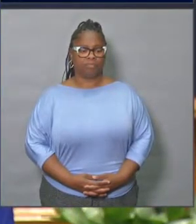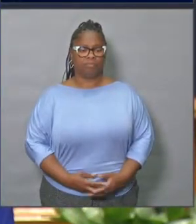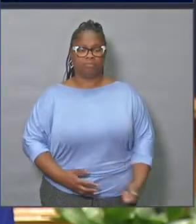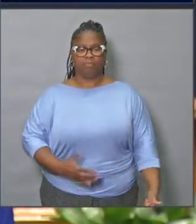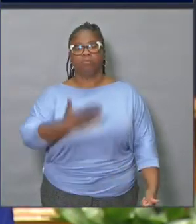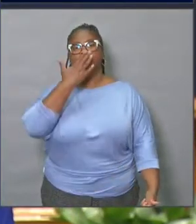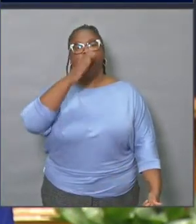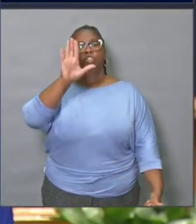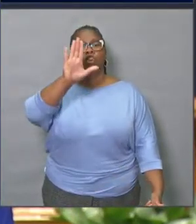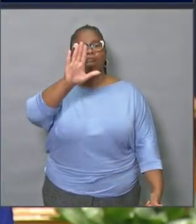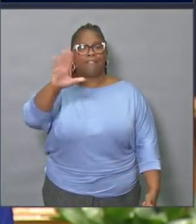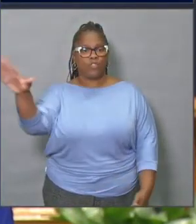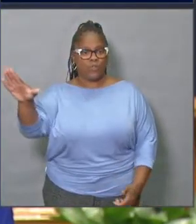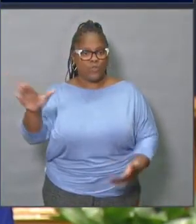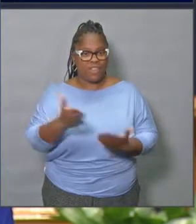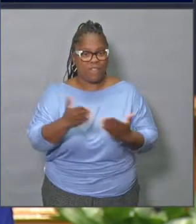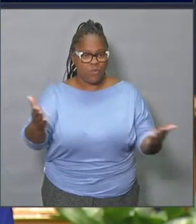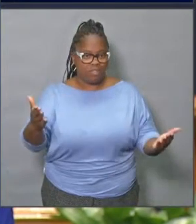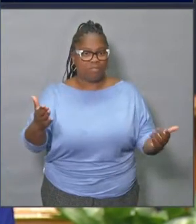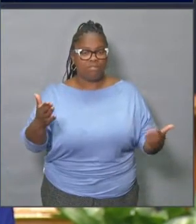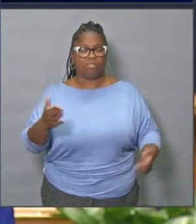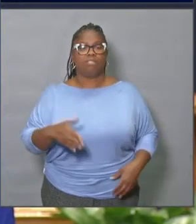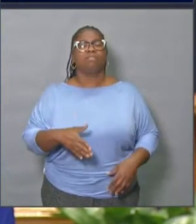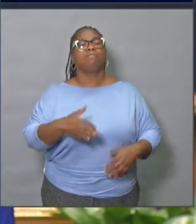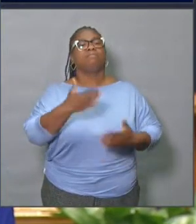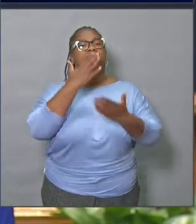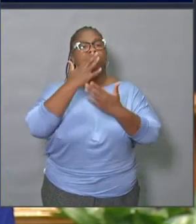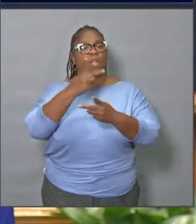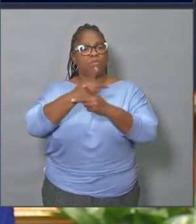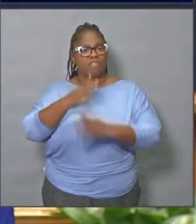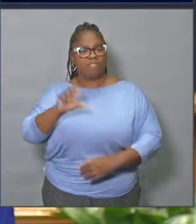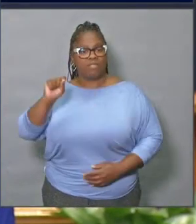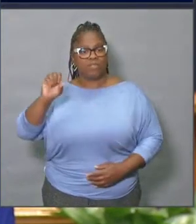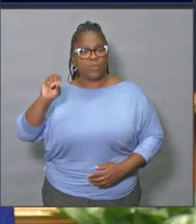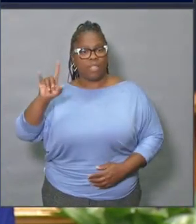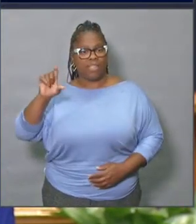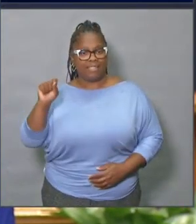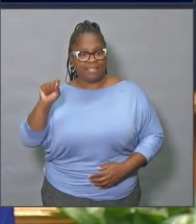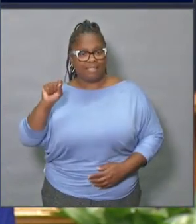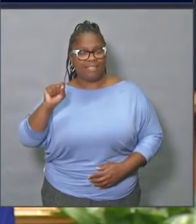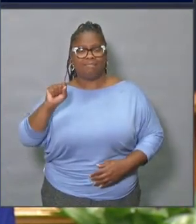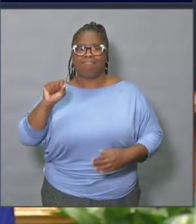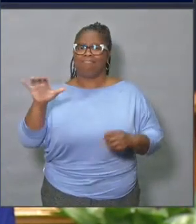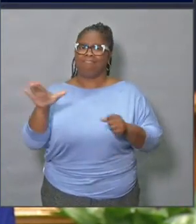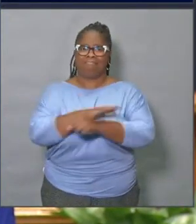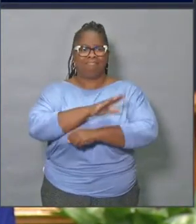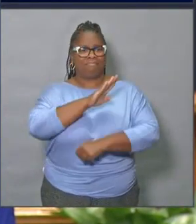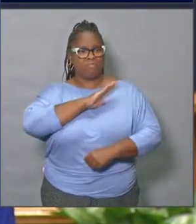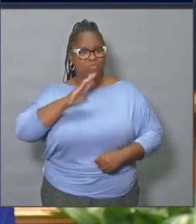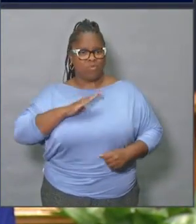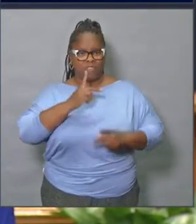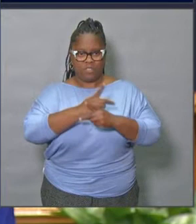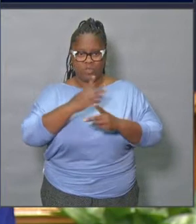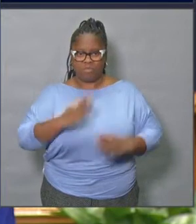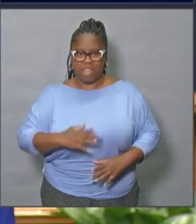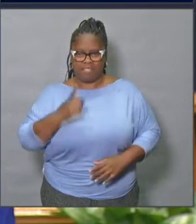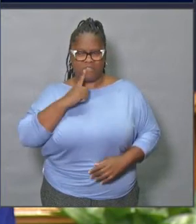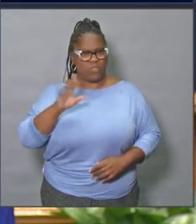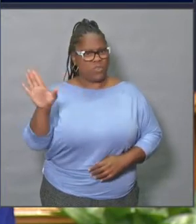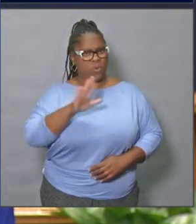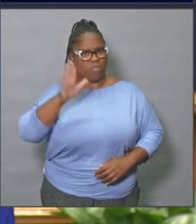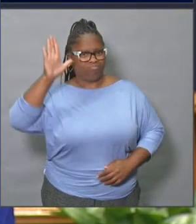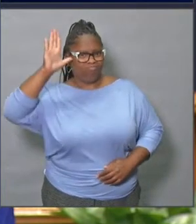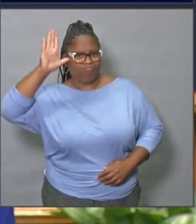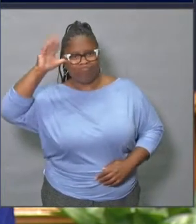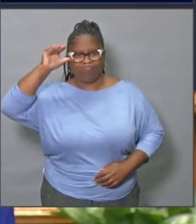Good afternoon, everyone, and thank you so much, Supervisor Solis and the entire Board of Supervisors for your